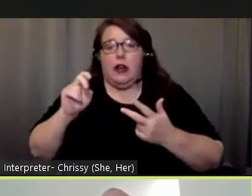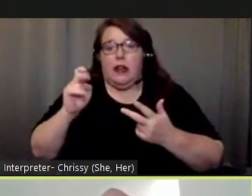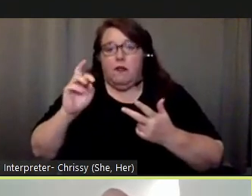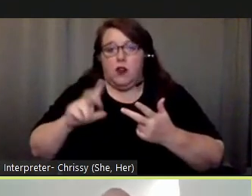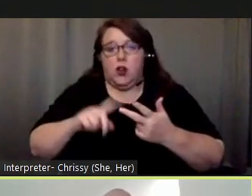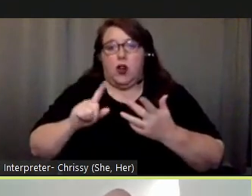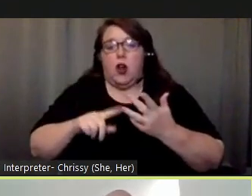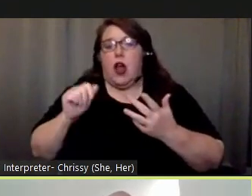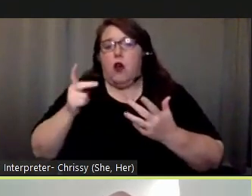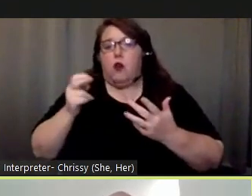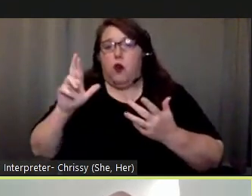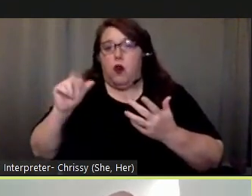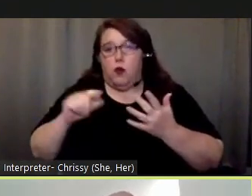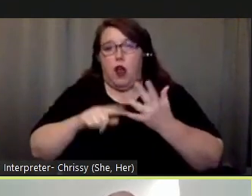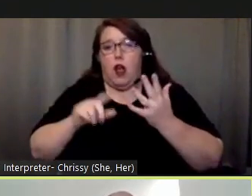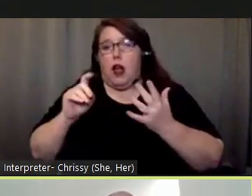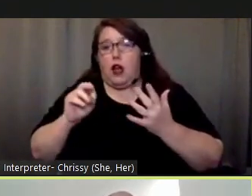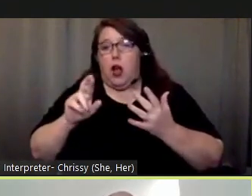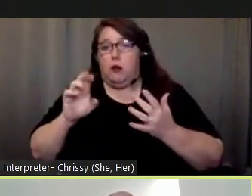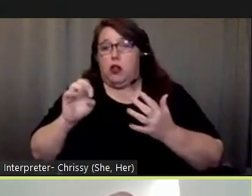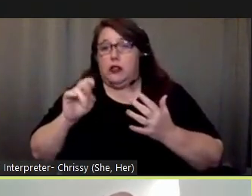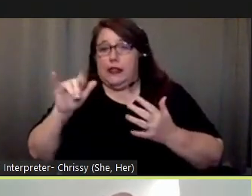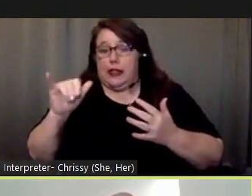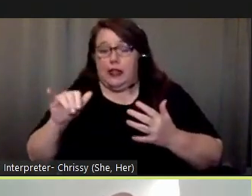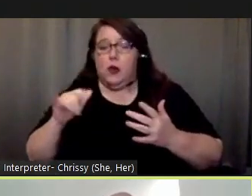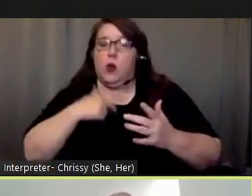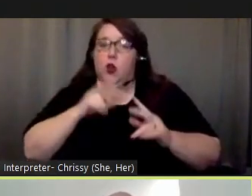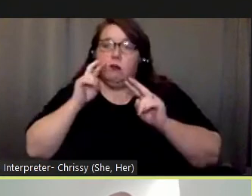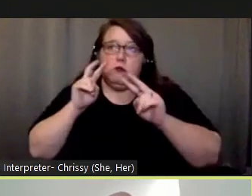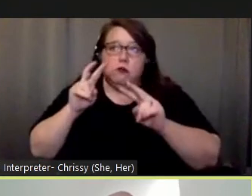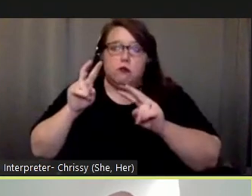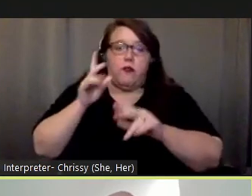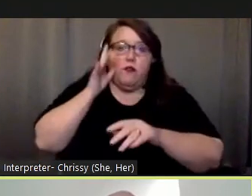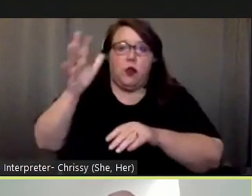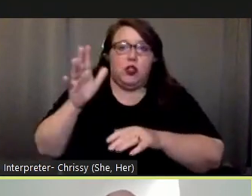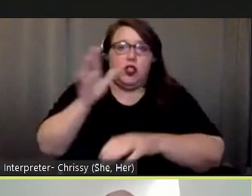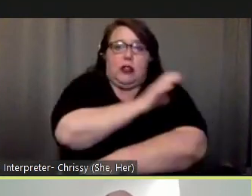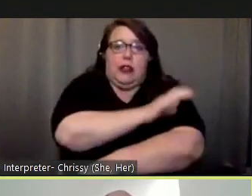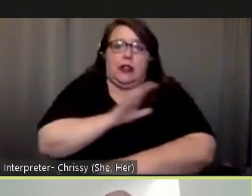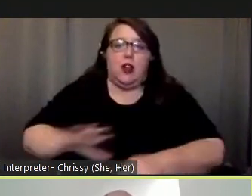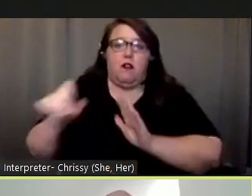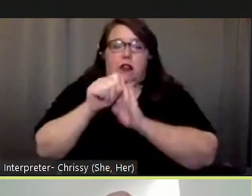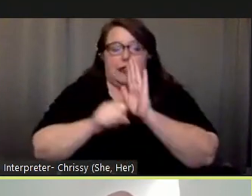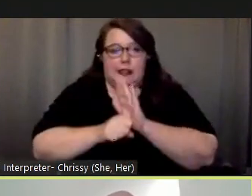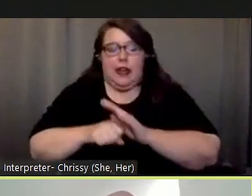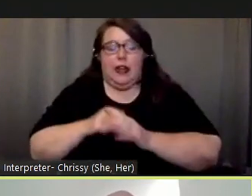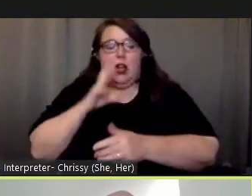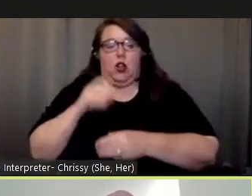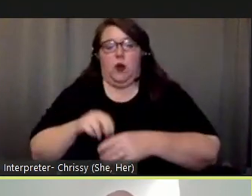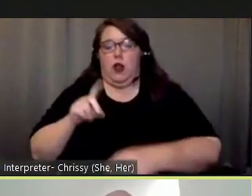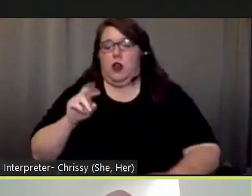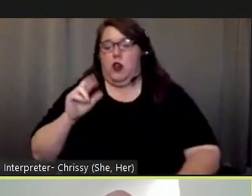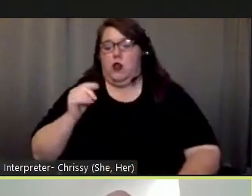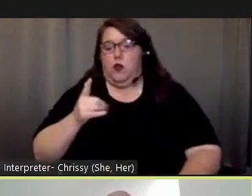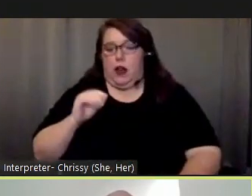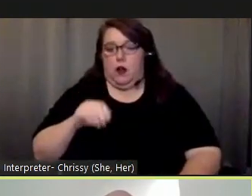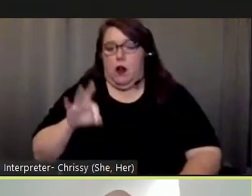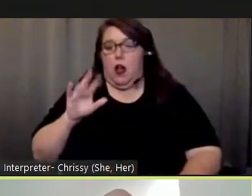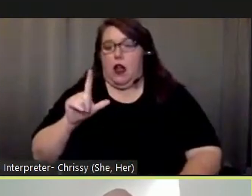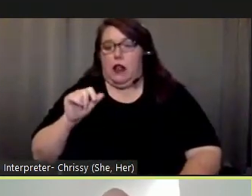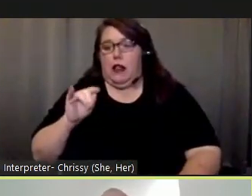City, and Pueblo. And we are looking at future clinics throughout the state, including Durango, Lafayette,